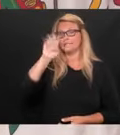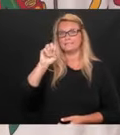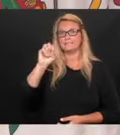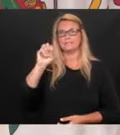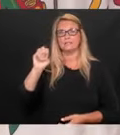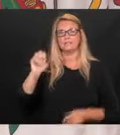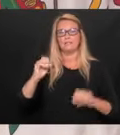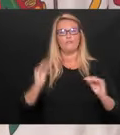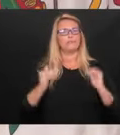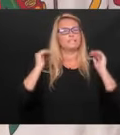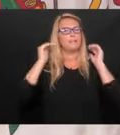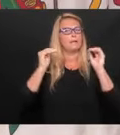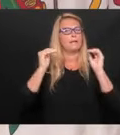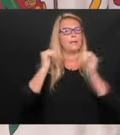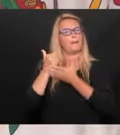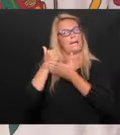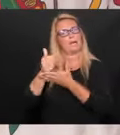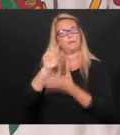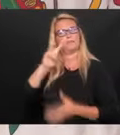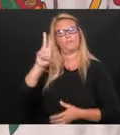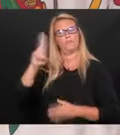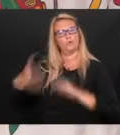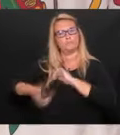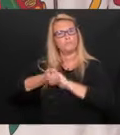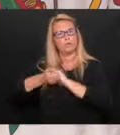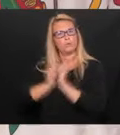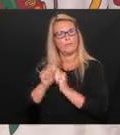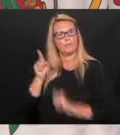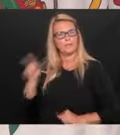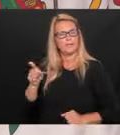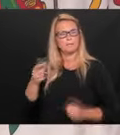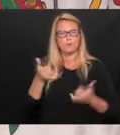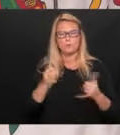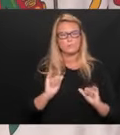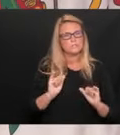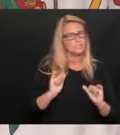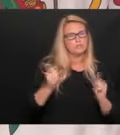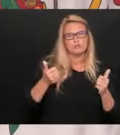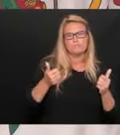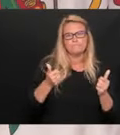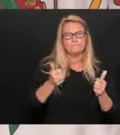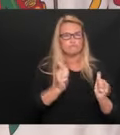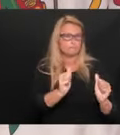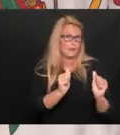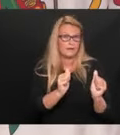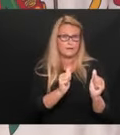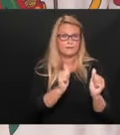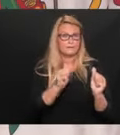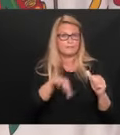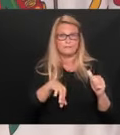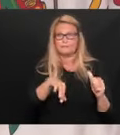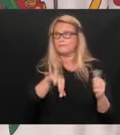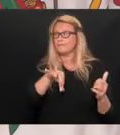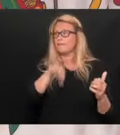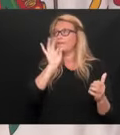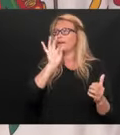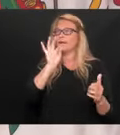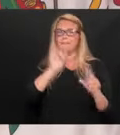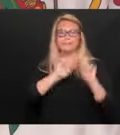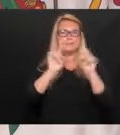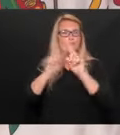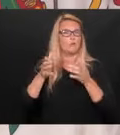and working with WVU on this, and we are still pushing in every way in the world to find ways